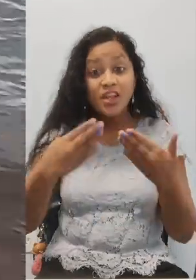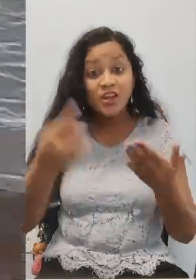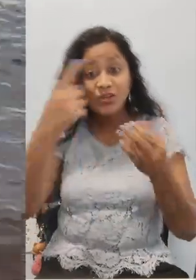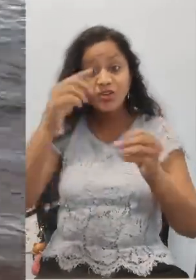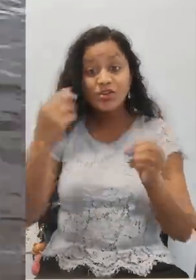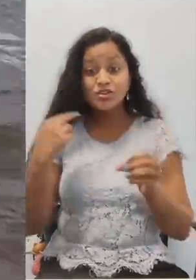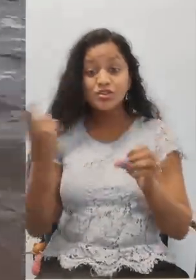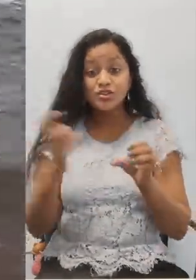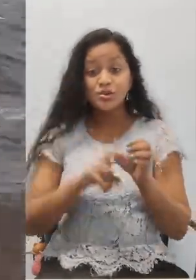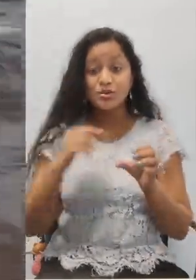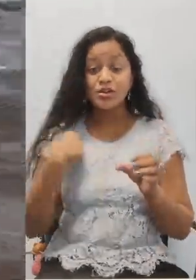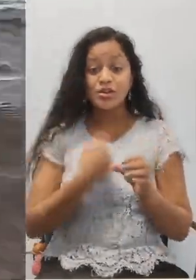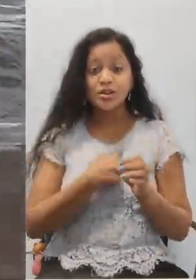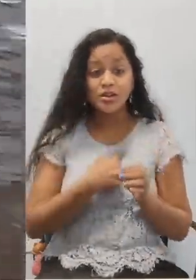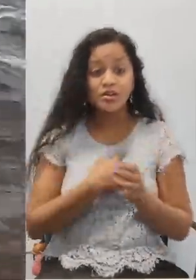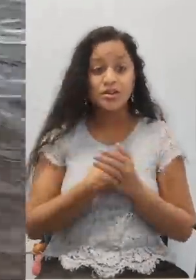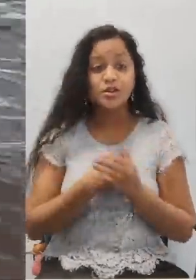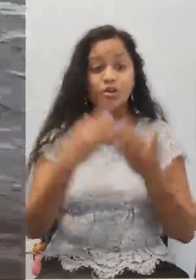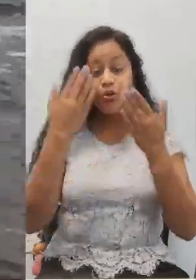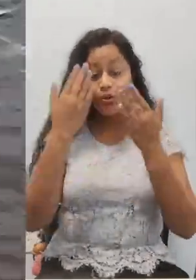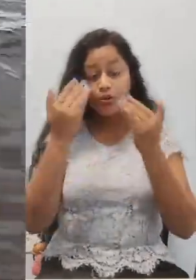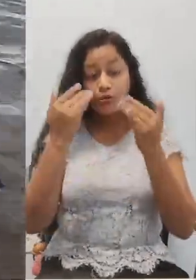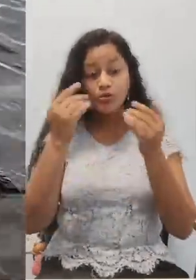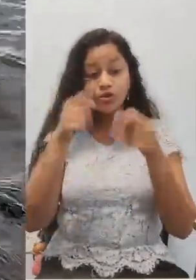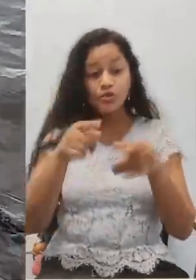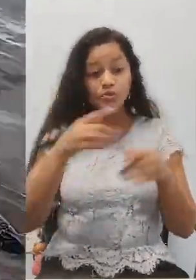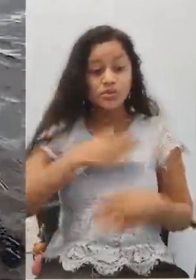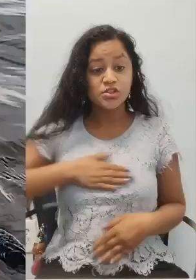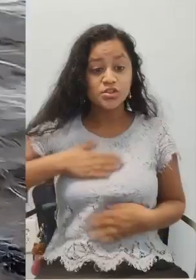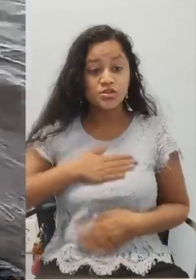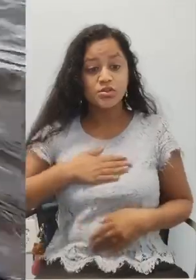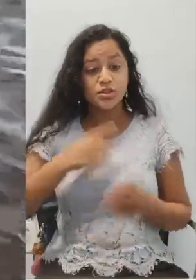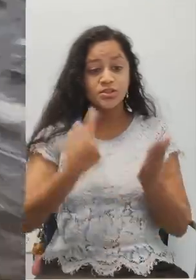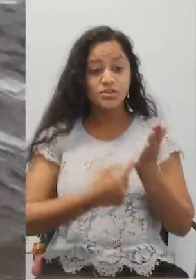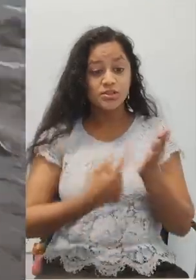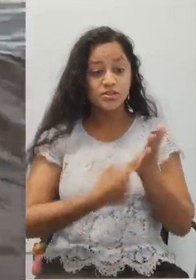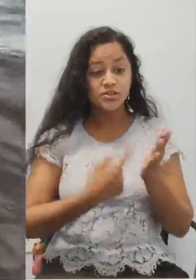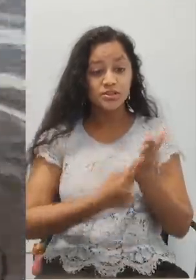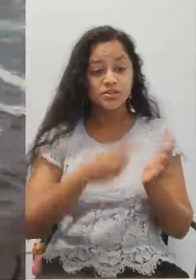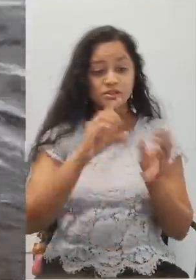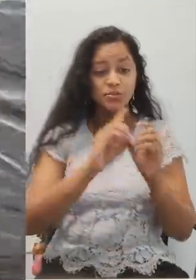Thank you so much for joining the Phoenix Zone today. We hope you enjoyed our